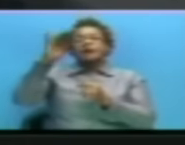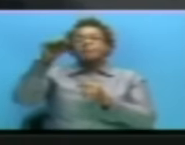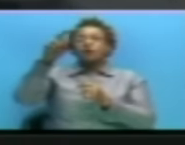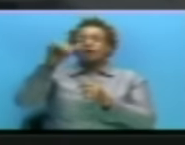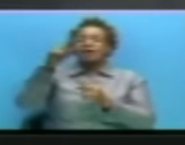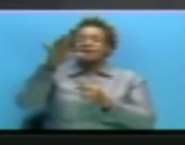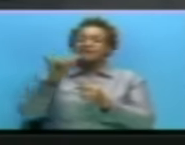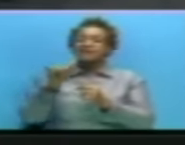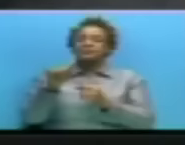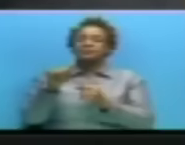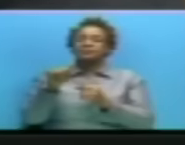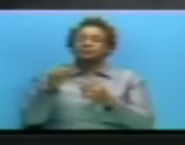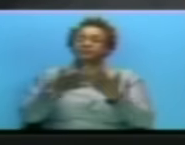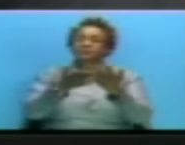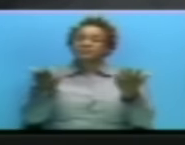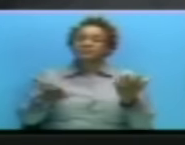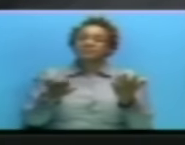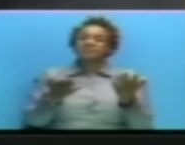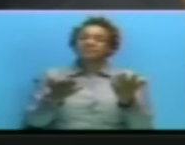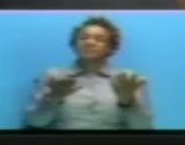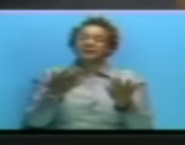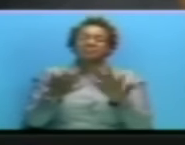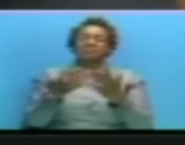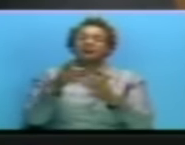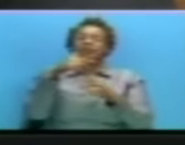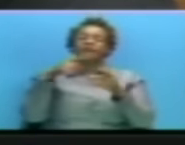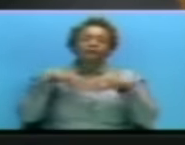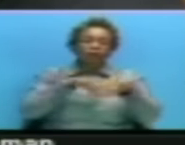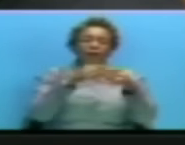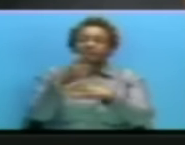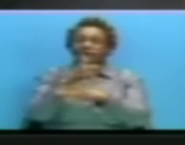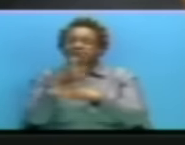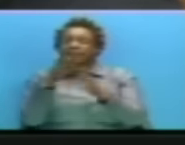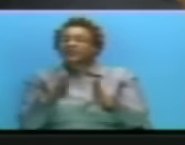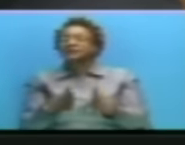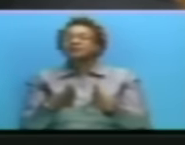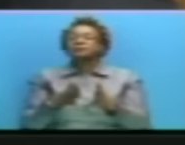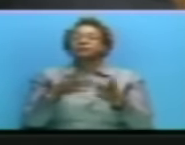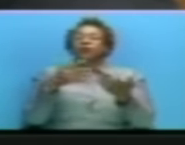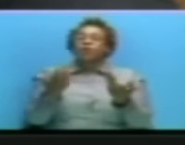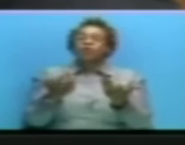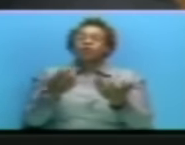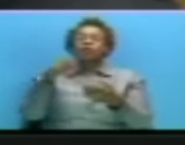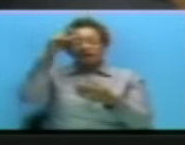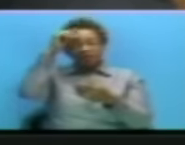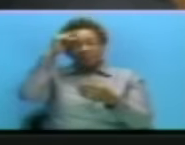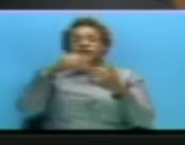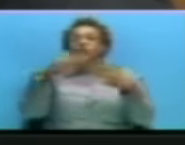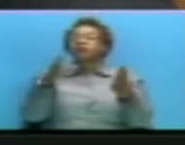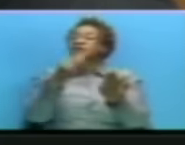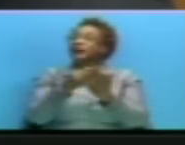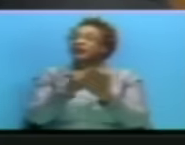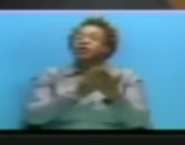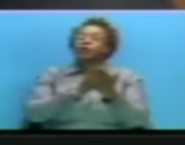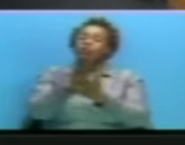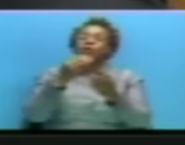killing jobs. Immorality is Ezekiel Mutua going after filmmakers and videographers. Immorality is when the government loses money through corruption.